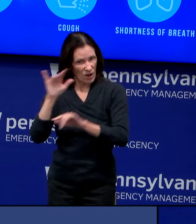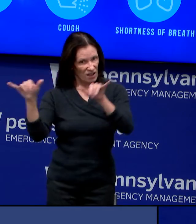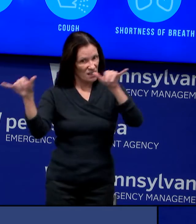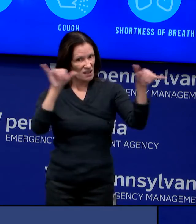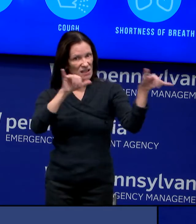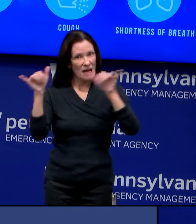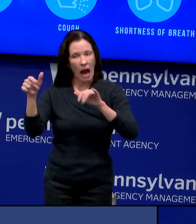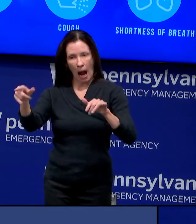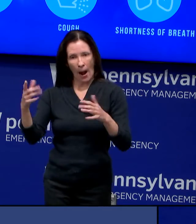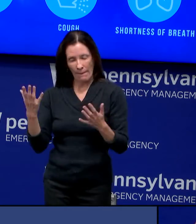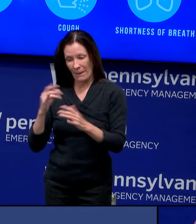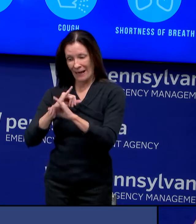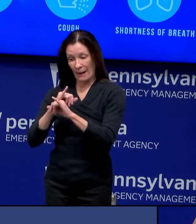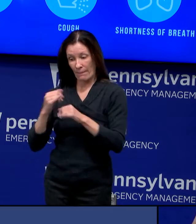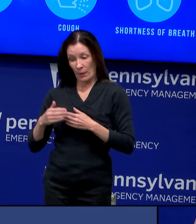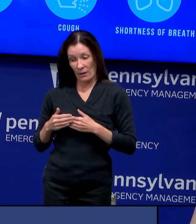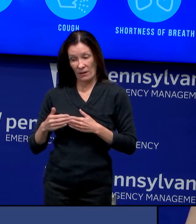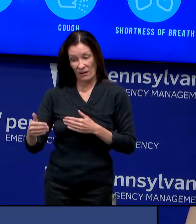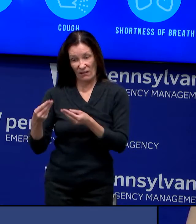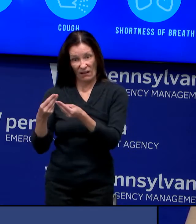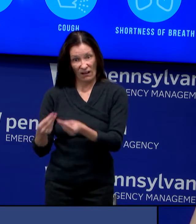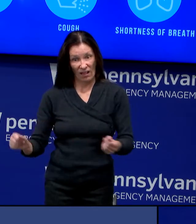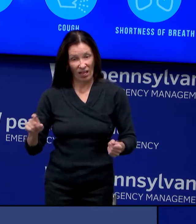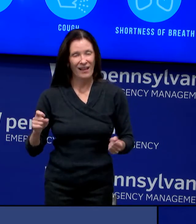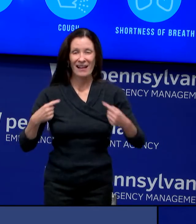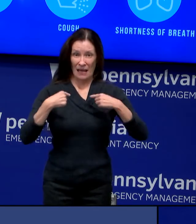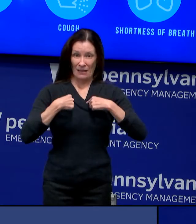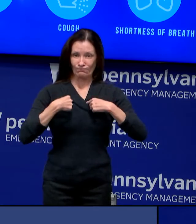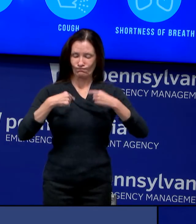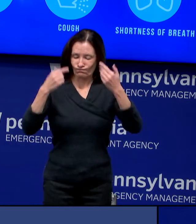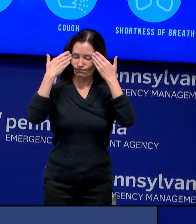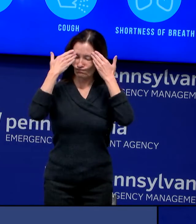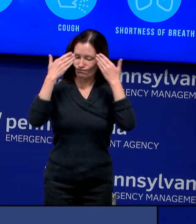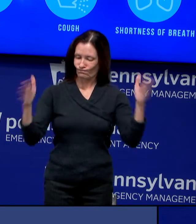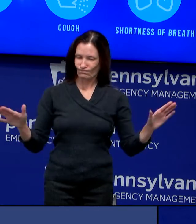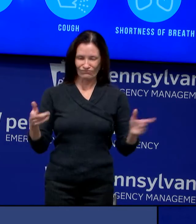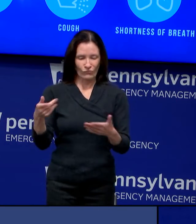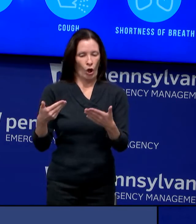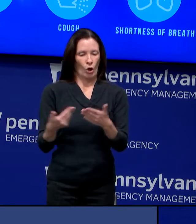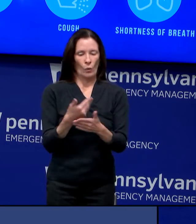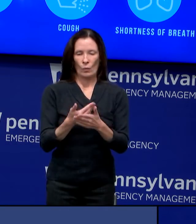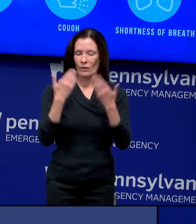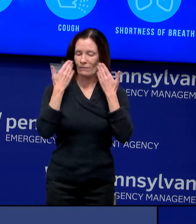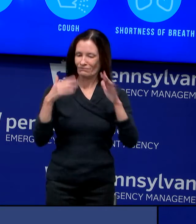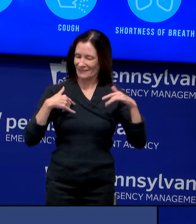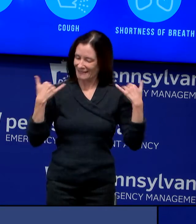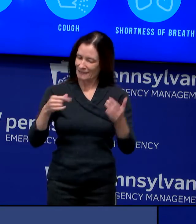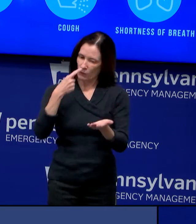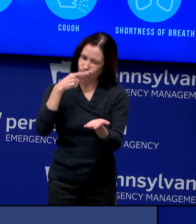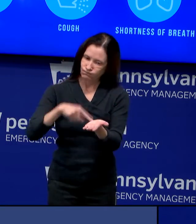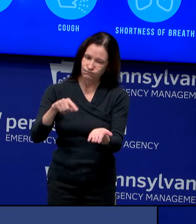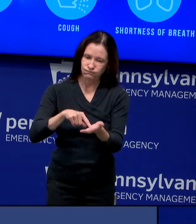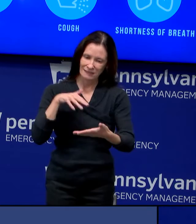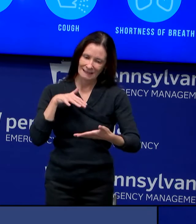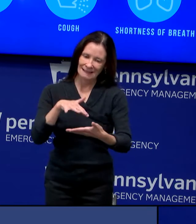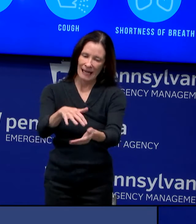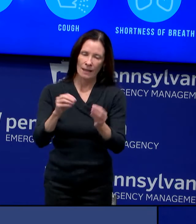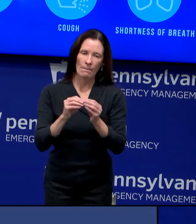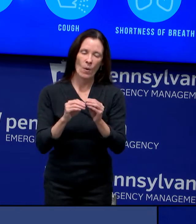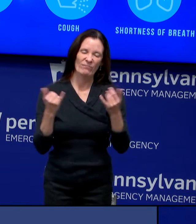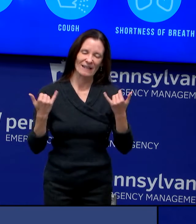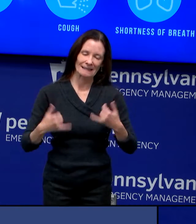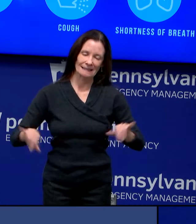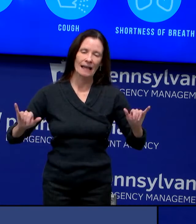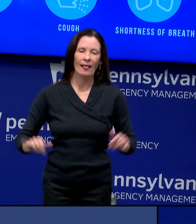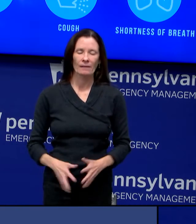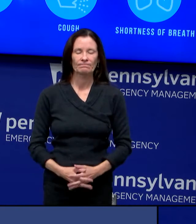is not clear yet, and we're going to be doing further investigations on that. From CNHI News, the governor's plan suggests that